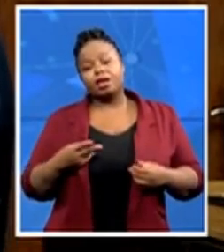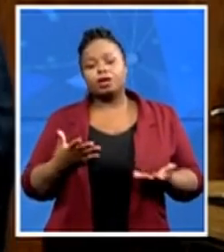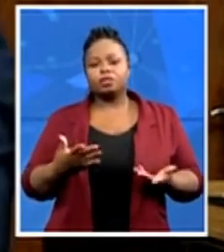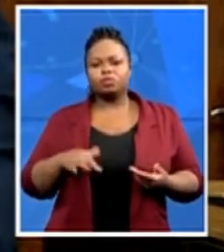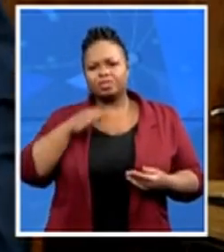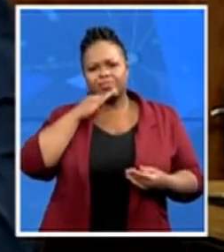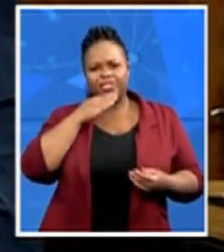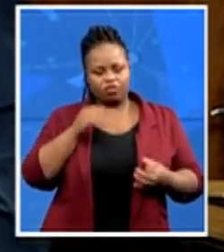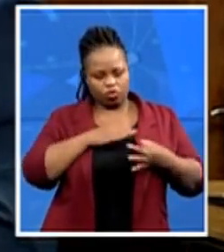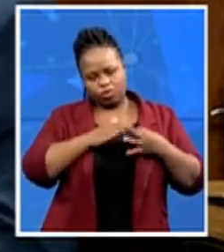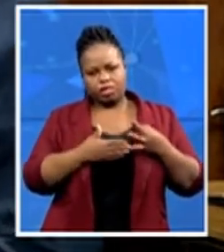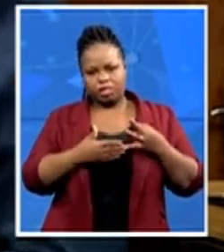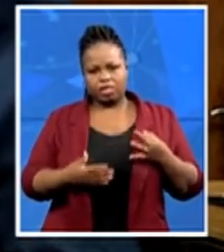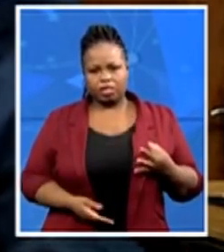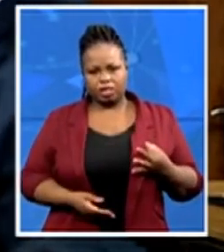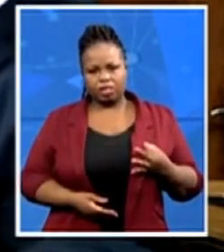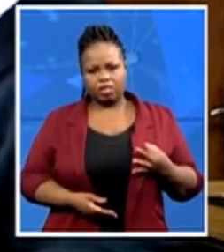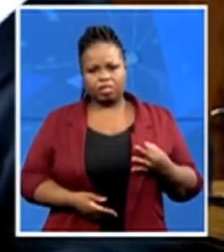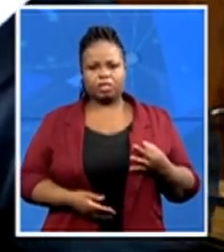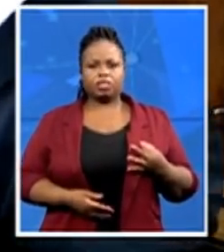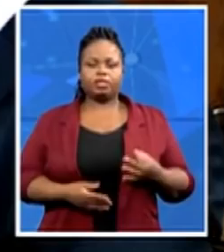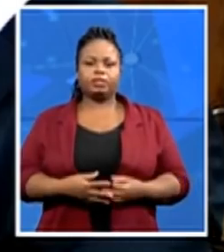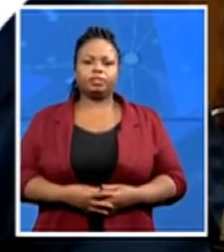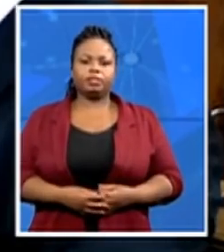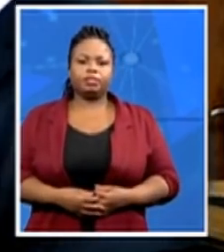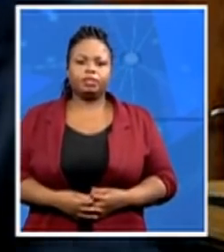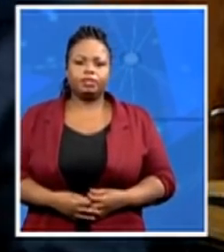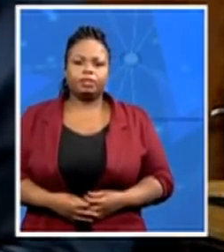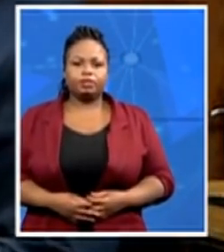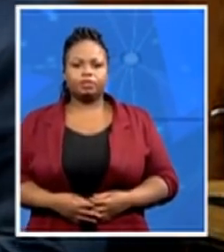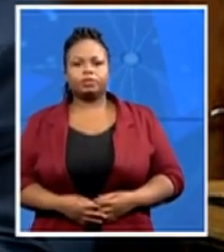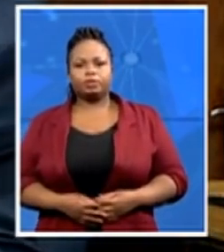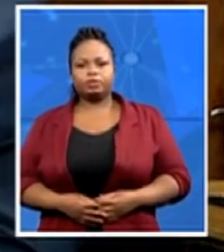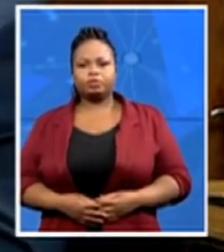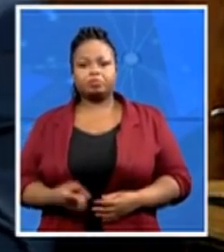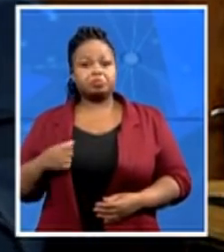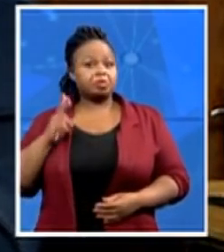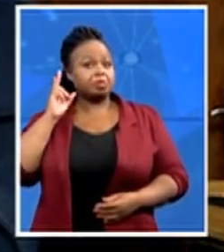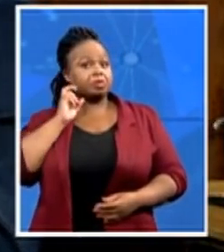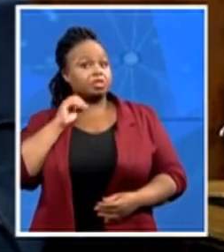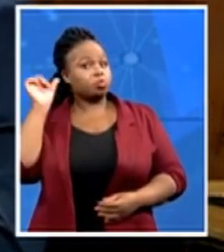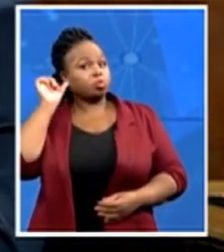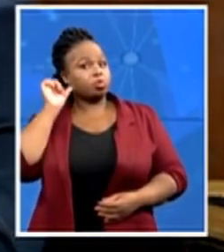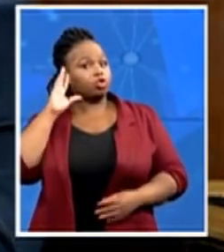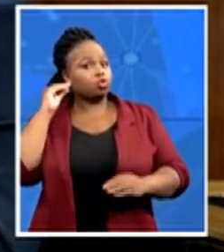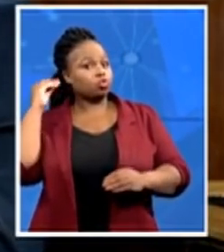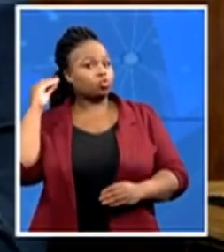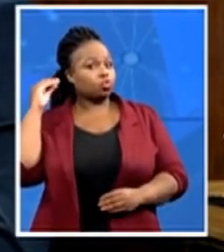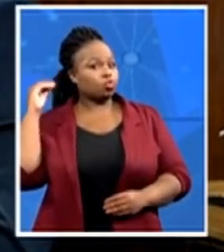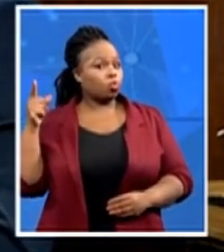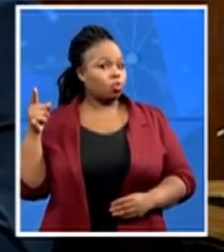So I hear my learned colleague is making noises, not agreeing with me, but